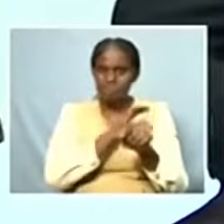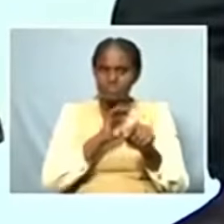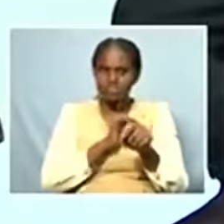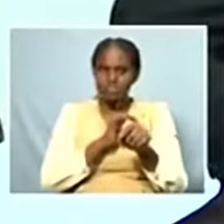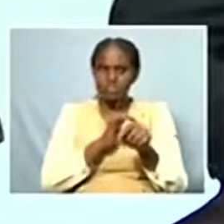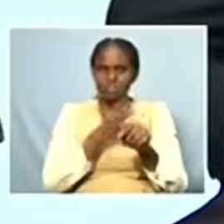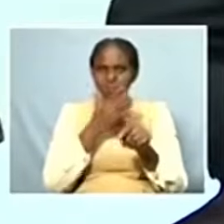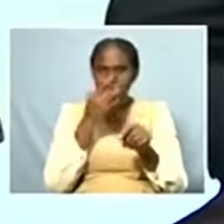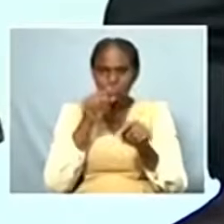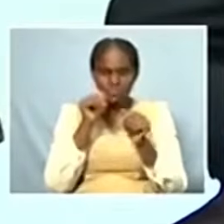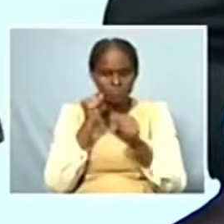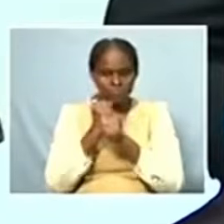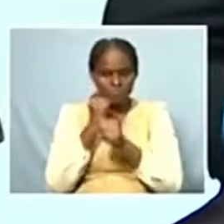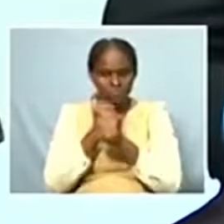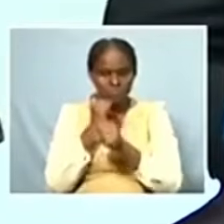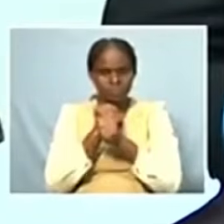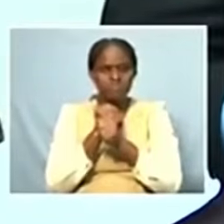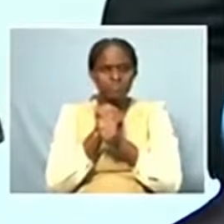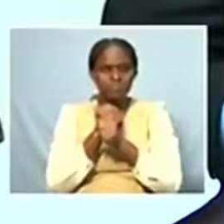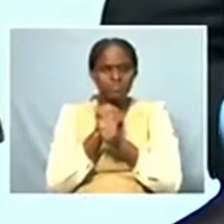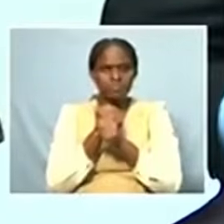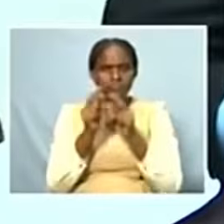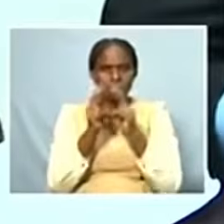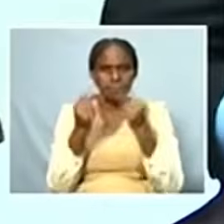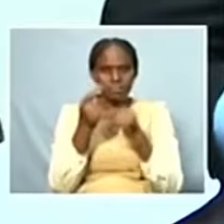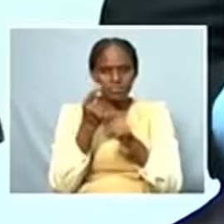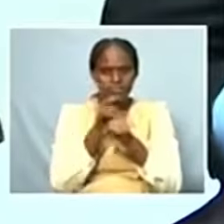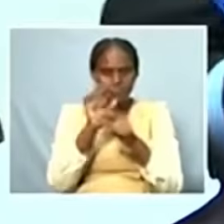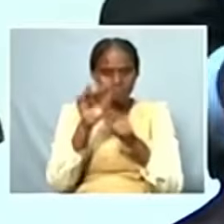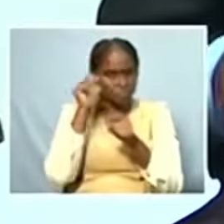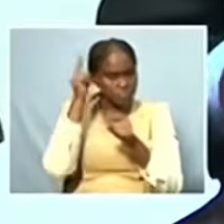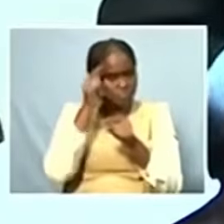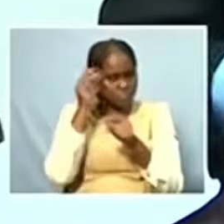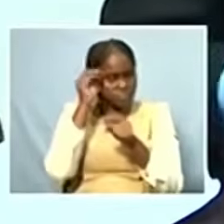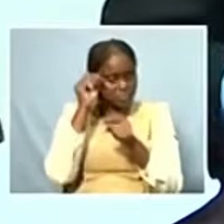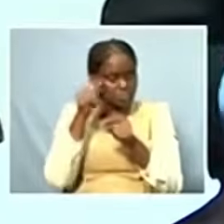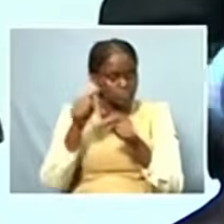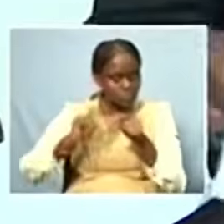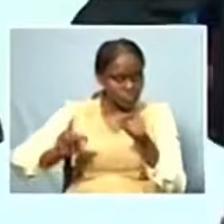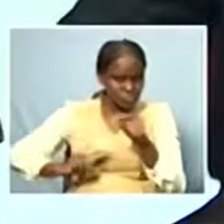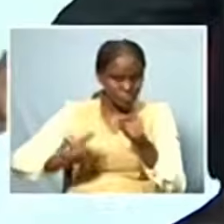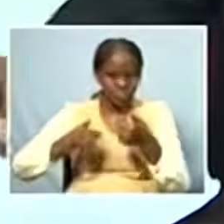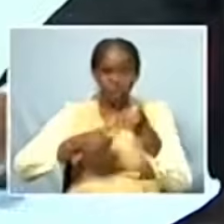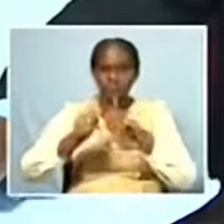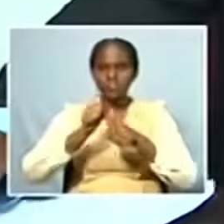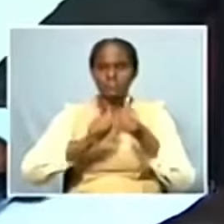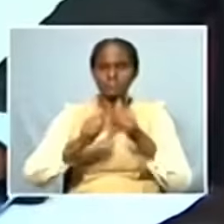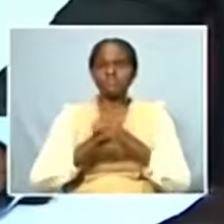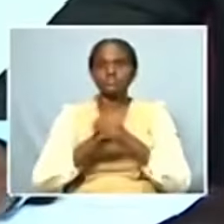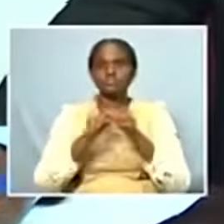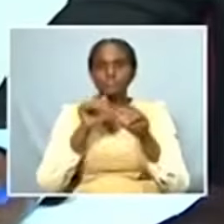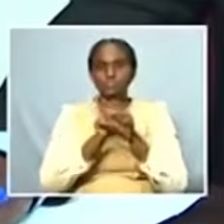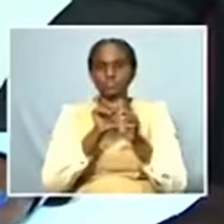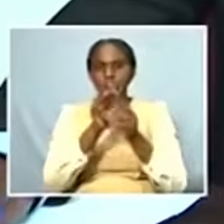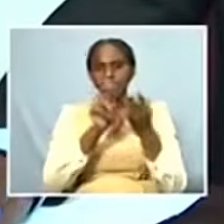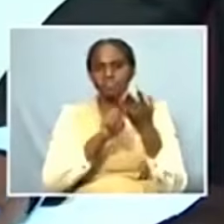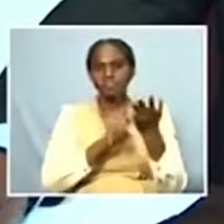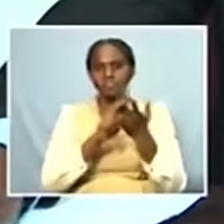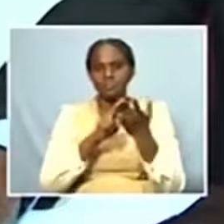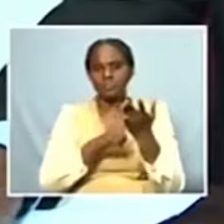were supposed to have been executing their works. So that from a legal point of view, they also satisfy themselves on the status